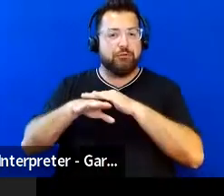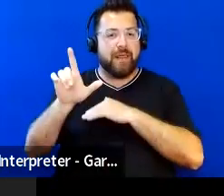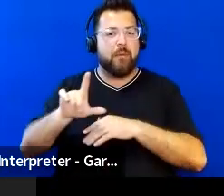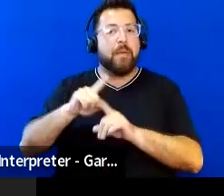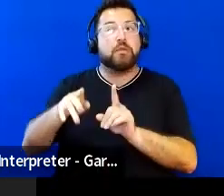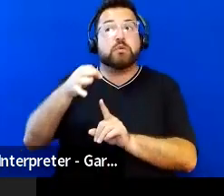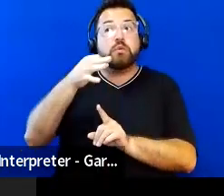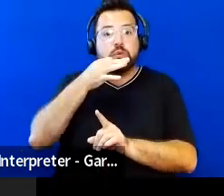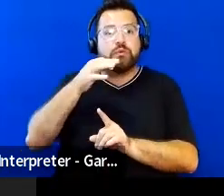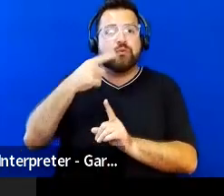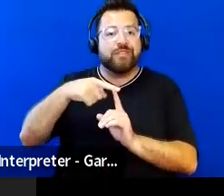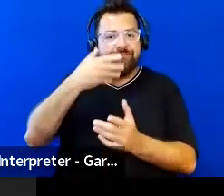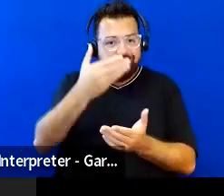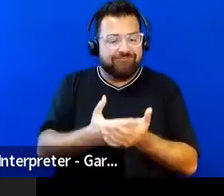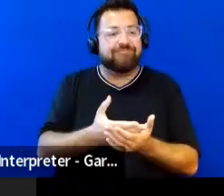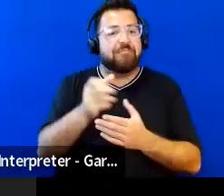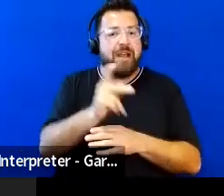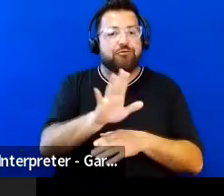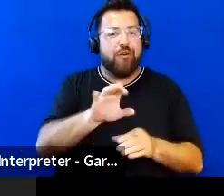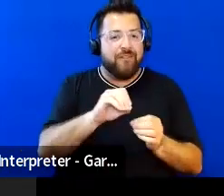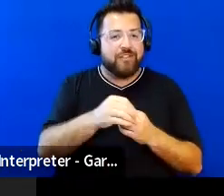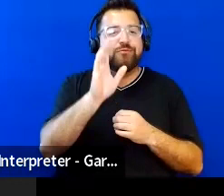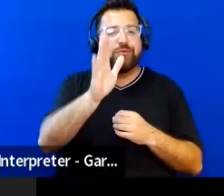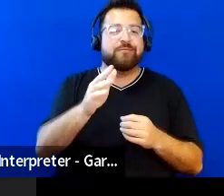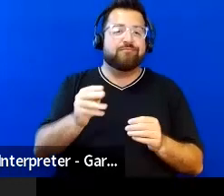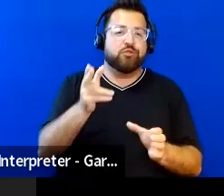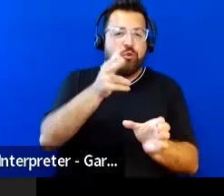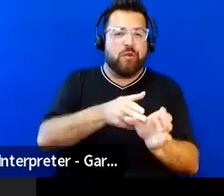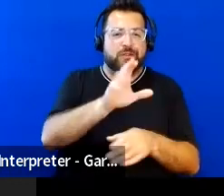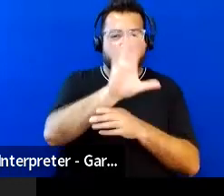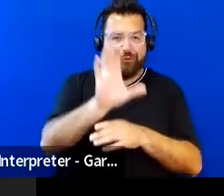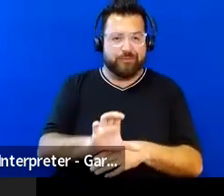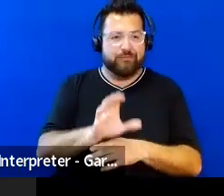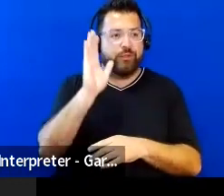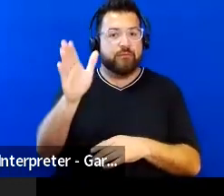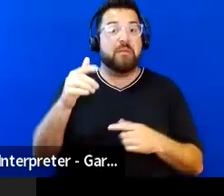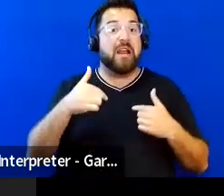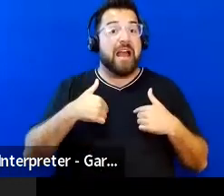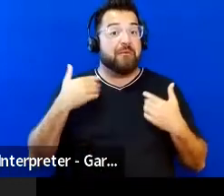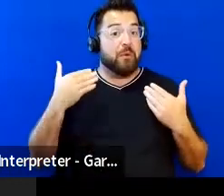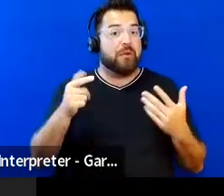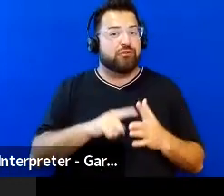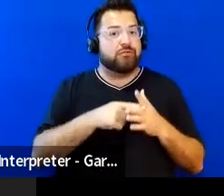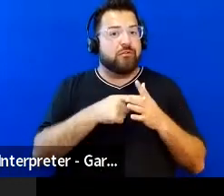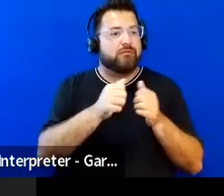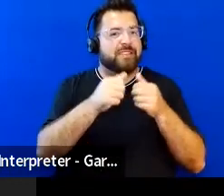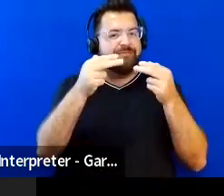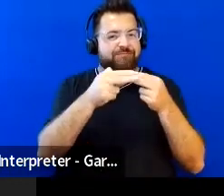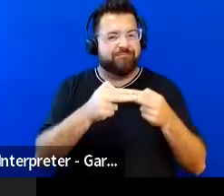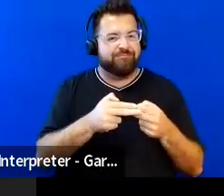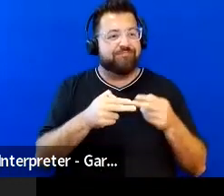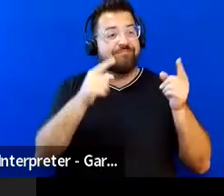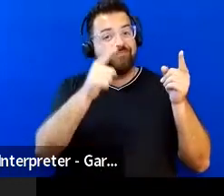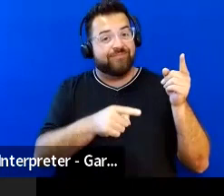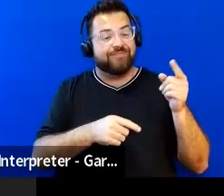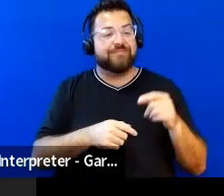gets to her desk. Okay, so I'm going to get started with the slides. So this is what we have